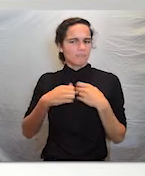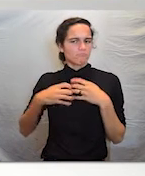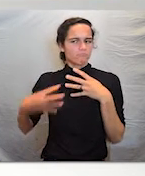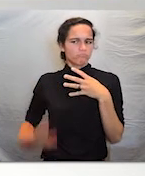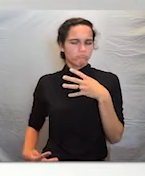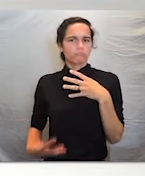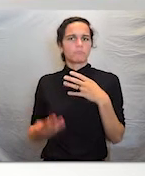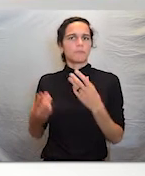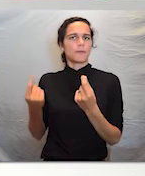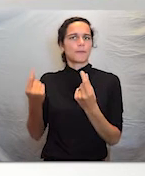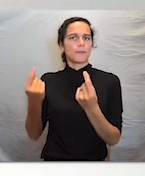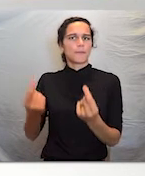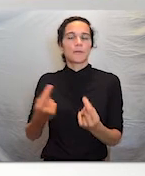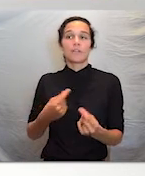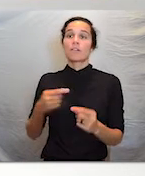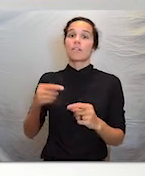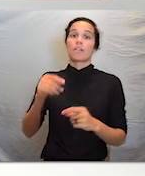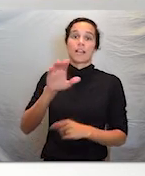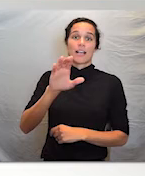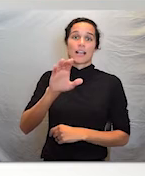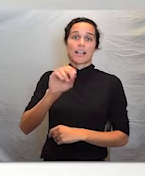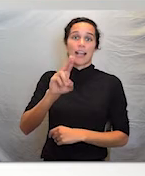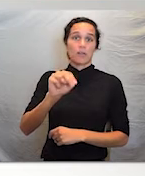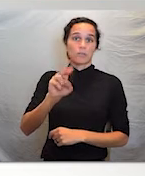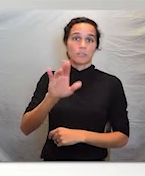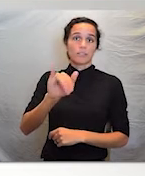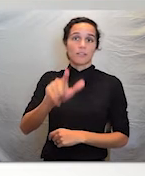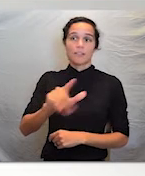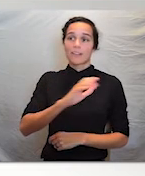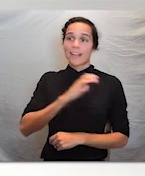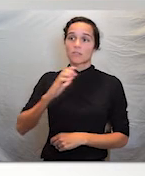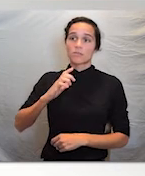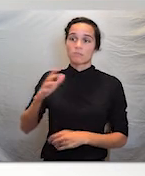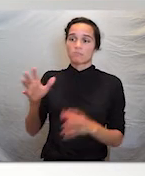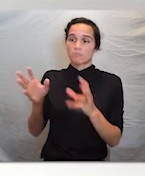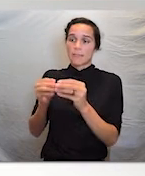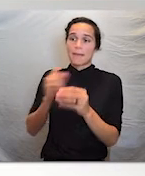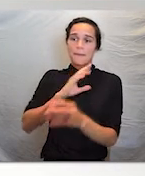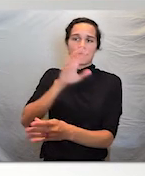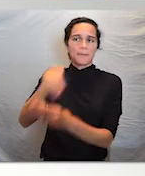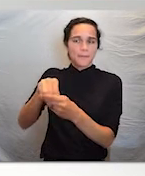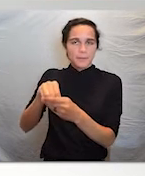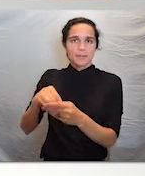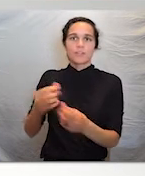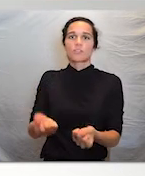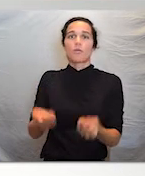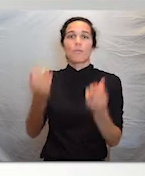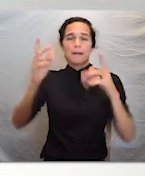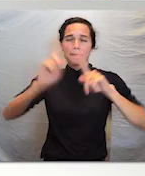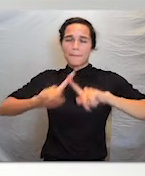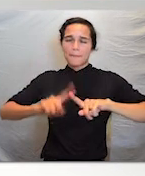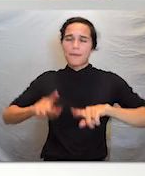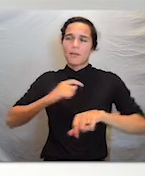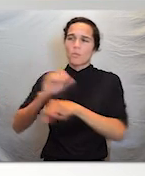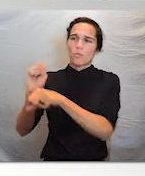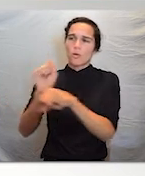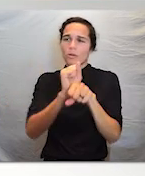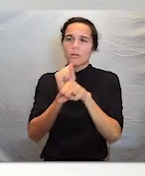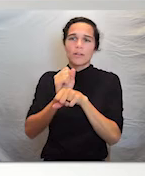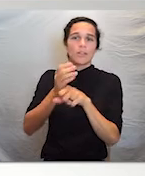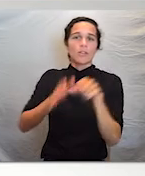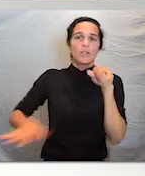I've been on all these councils, and I've done so many things throughout the state, and I had my